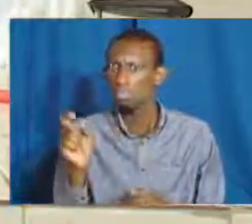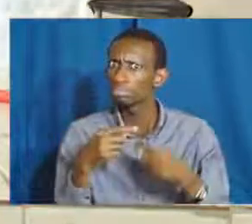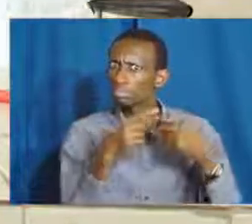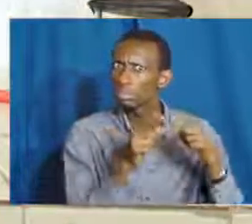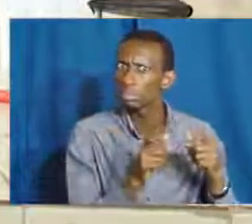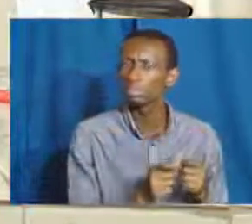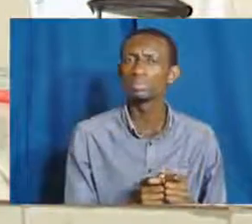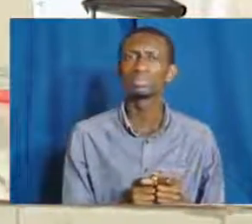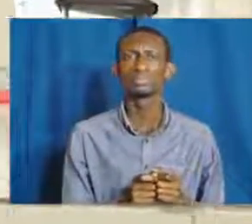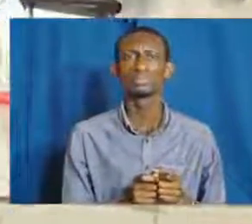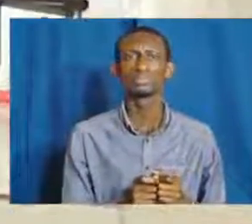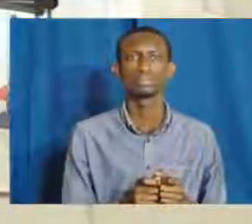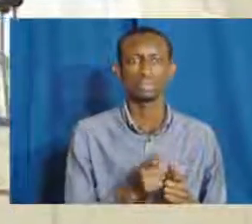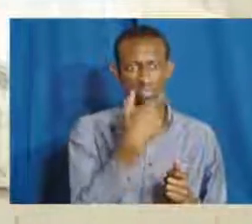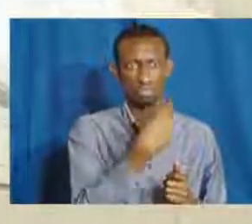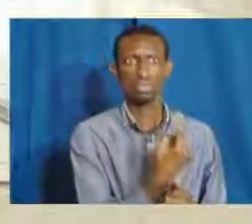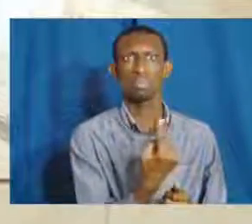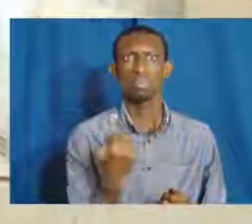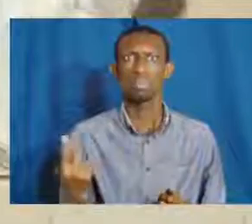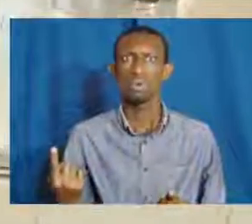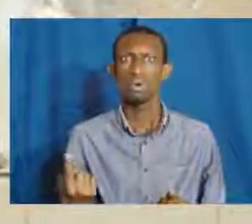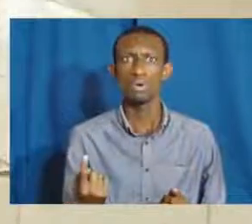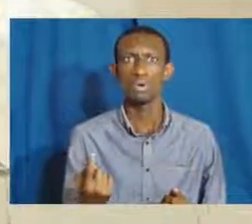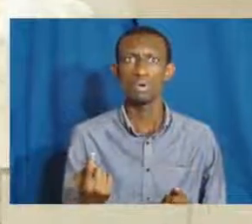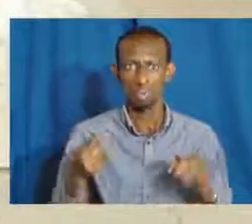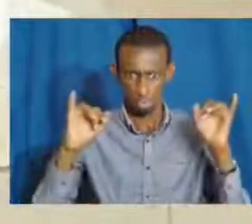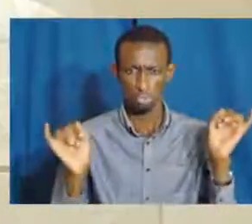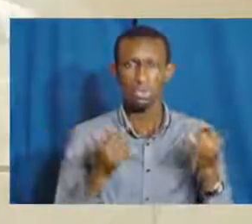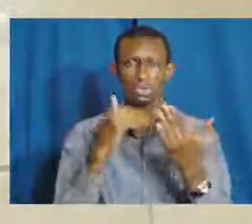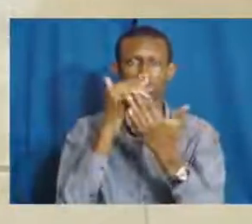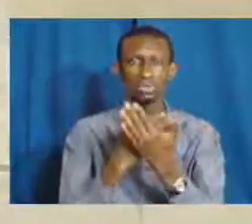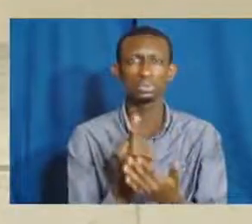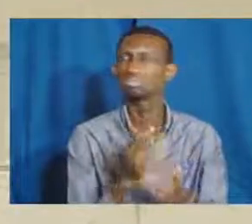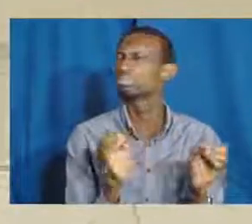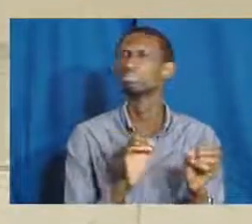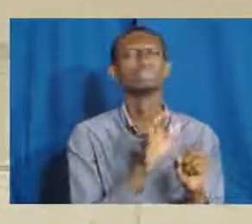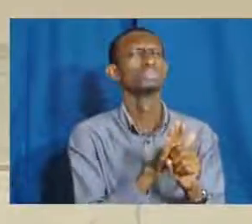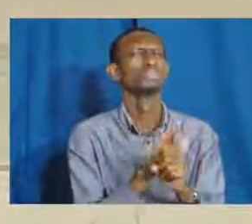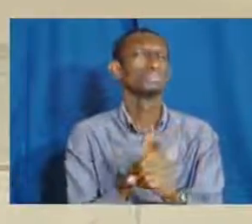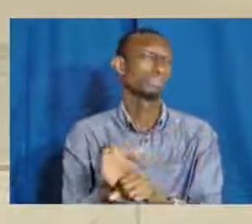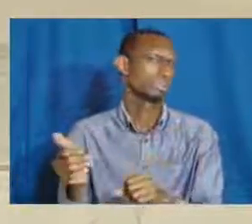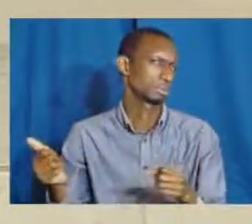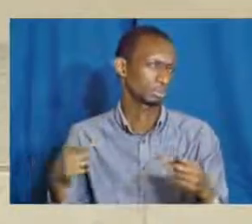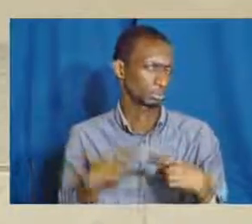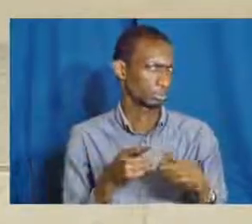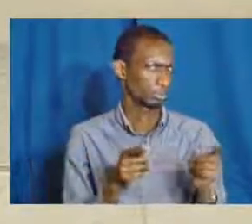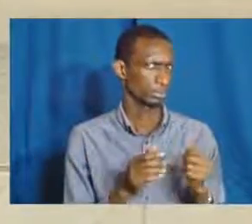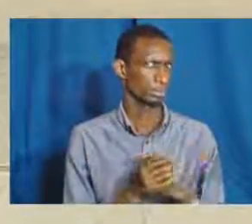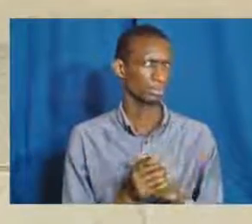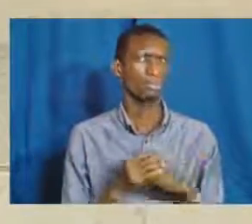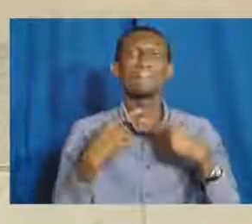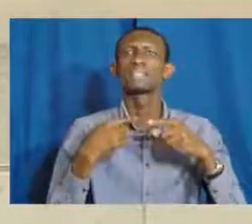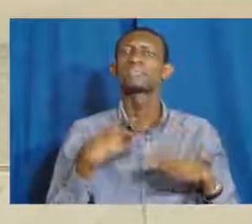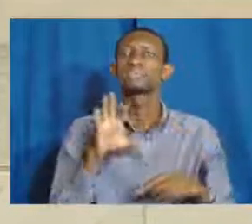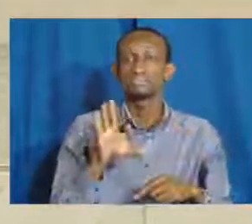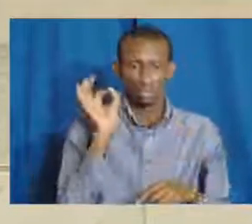the only ones that had tried to arrange the elements. There are so many of them, but we just come up, I've just